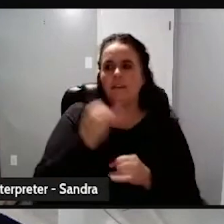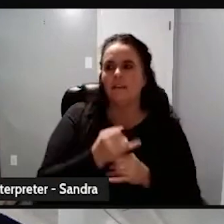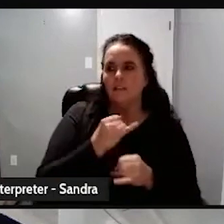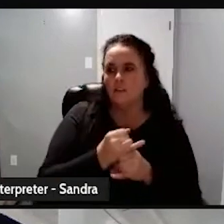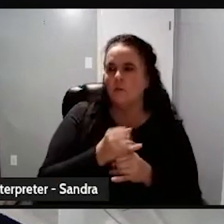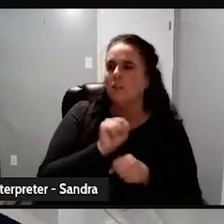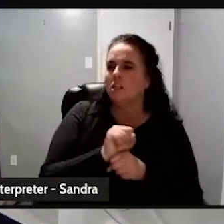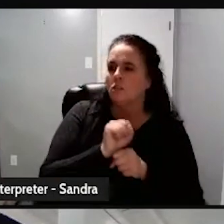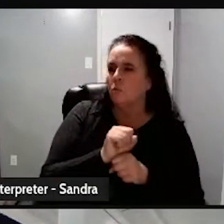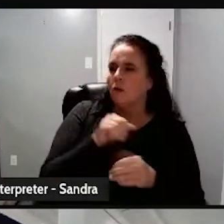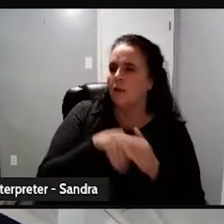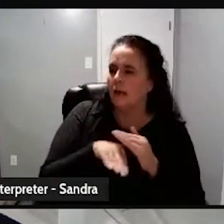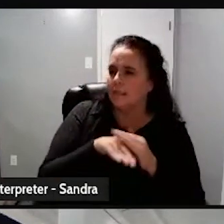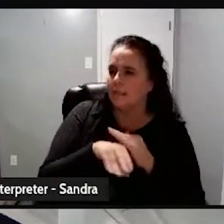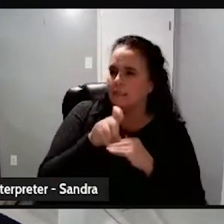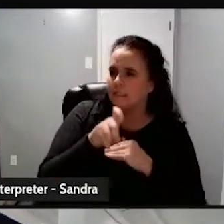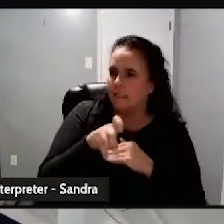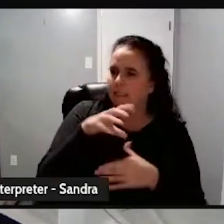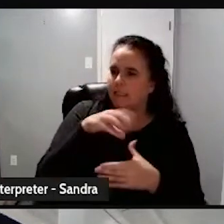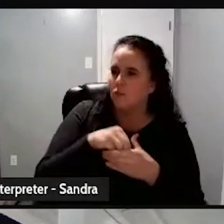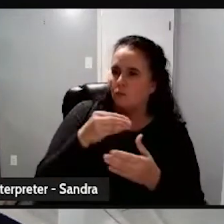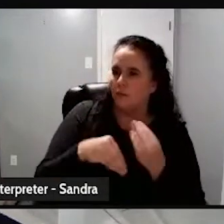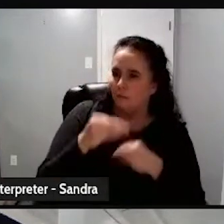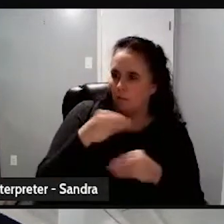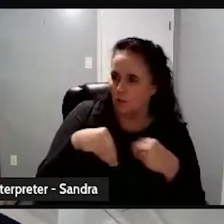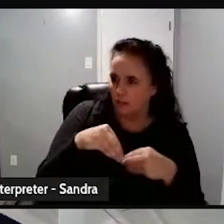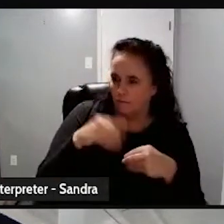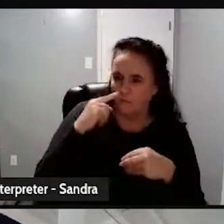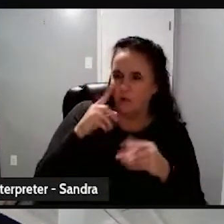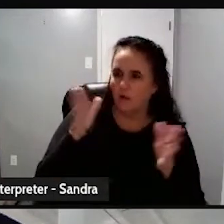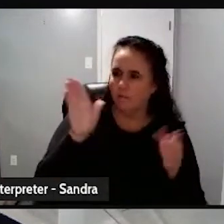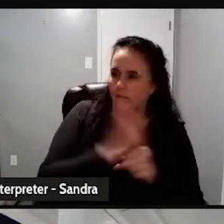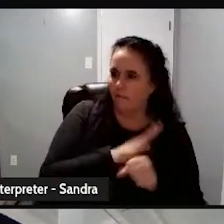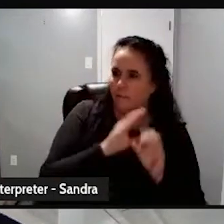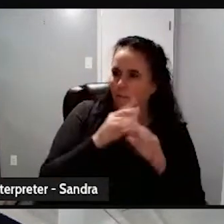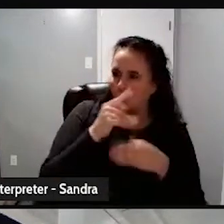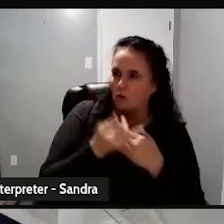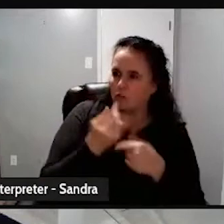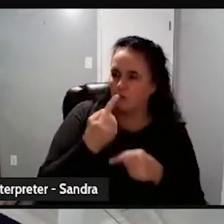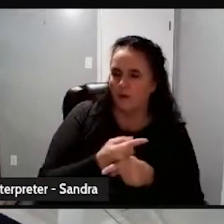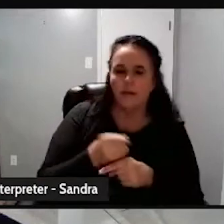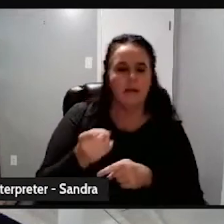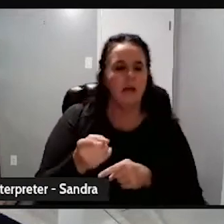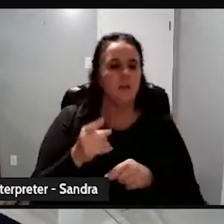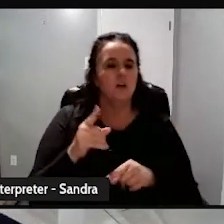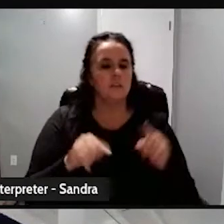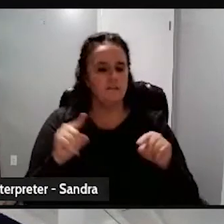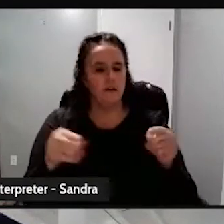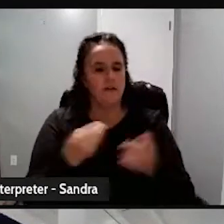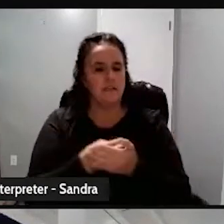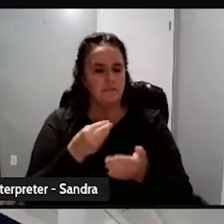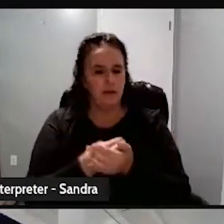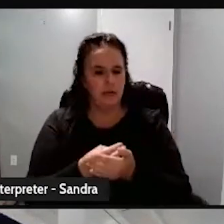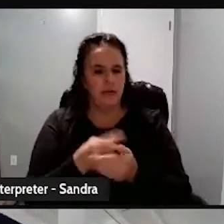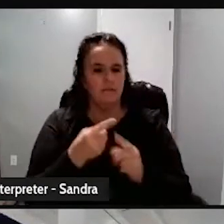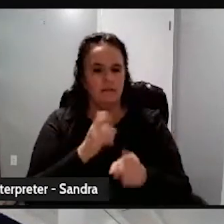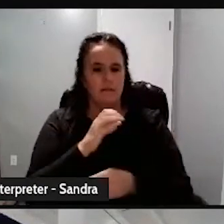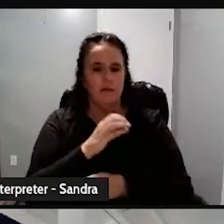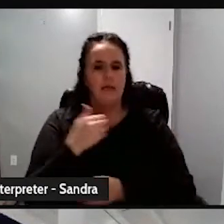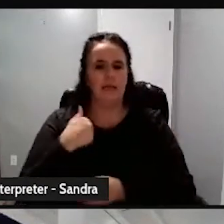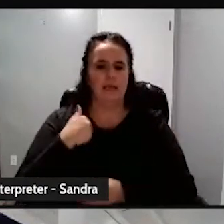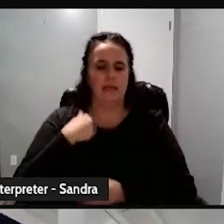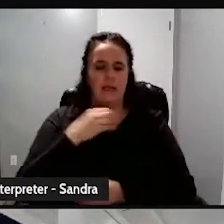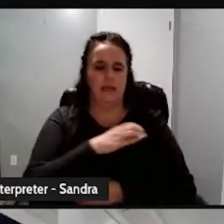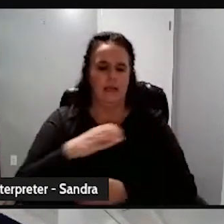needs into the budget of the overall project. Well, there is money from Canada Council for the Arts. That's what I'm